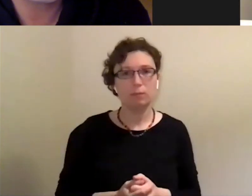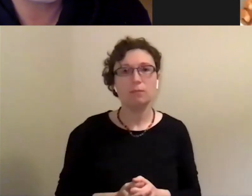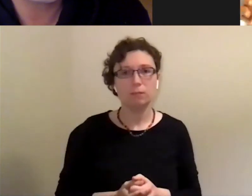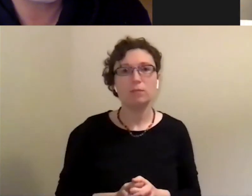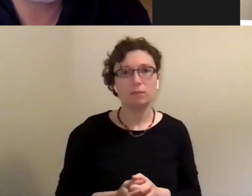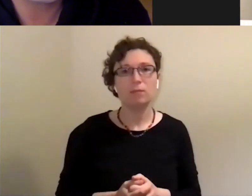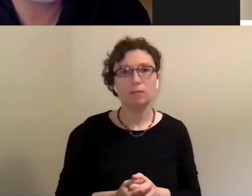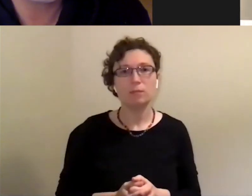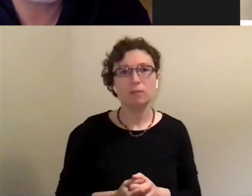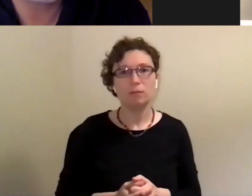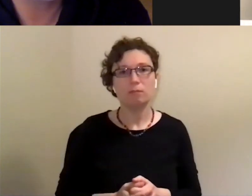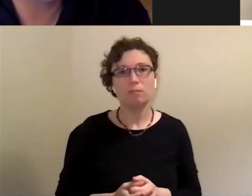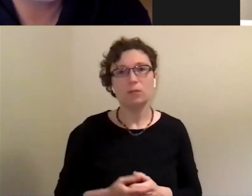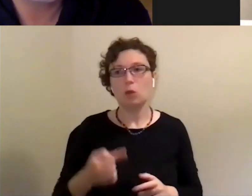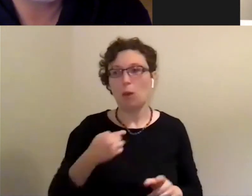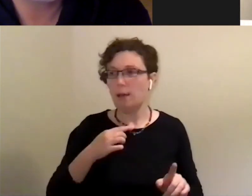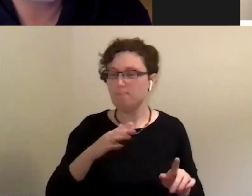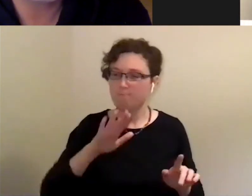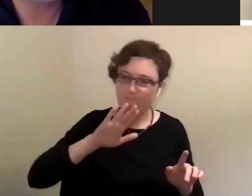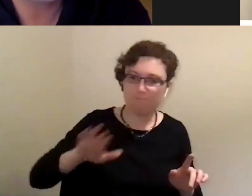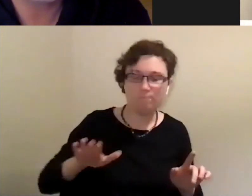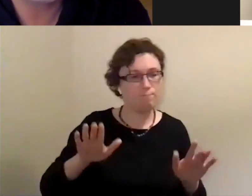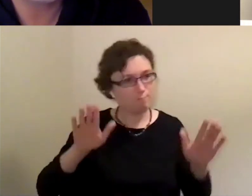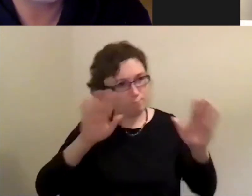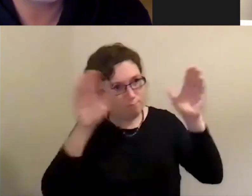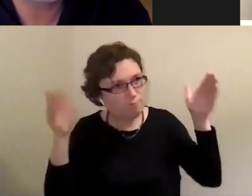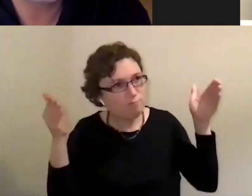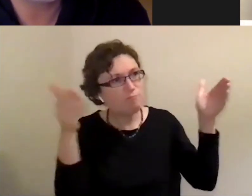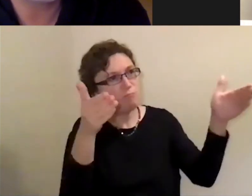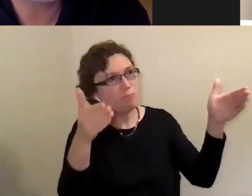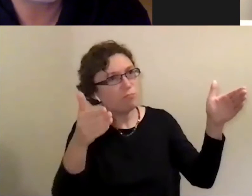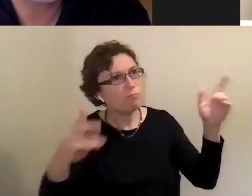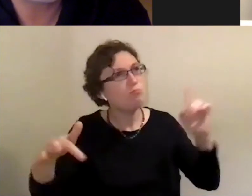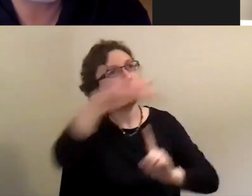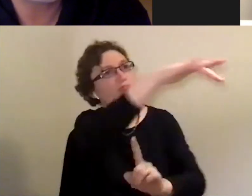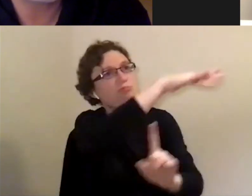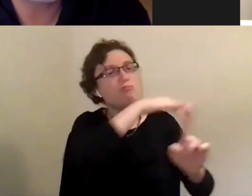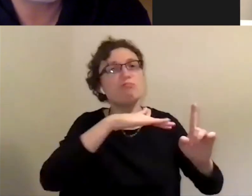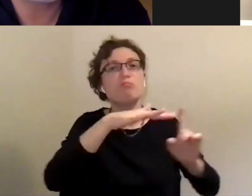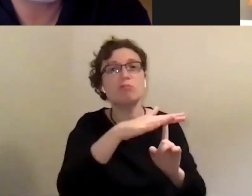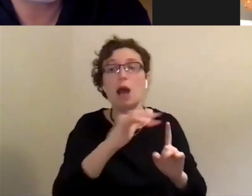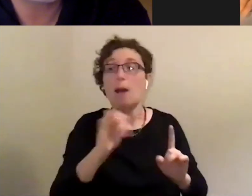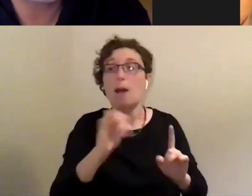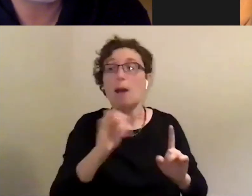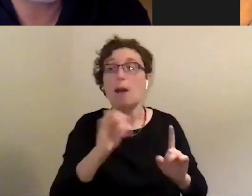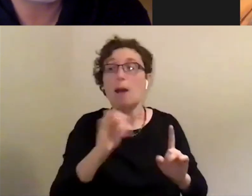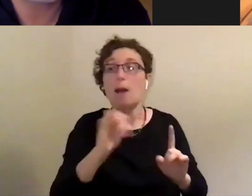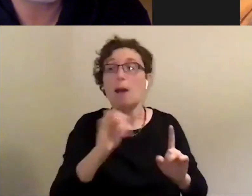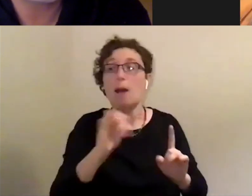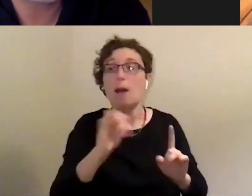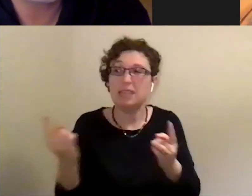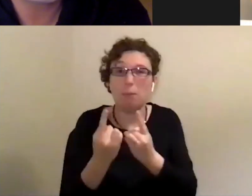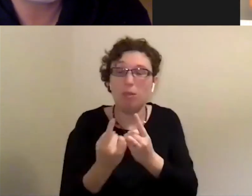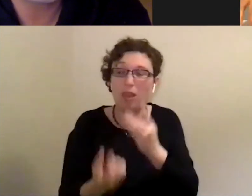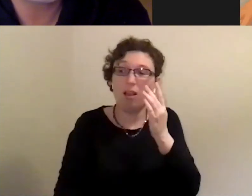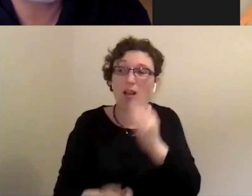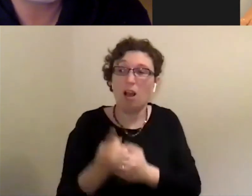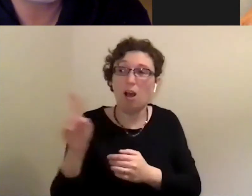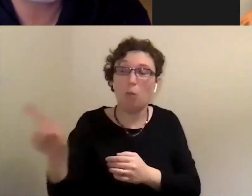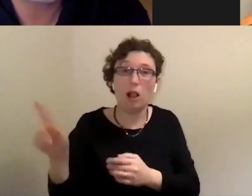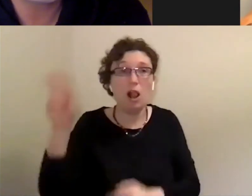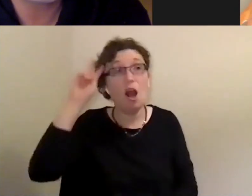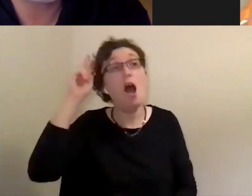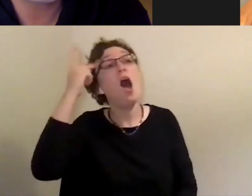on the bigger picture. If they come across what I'm doing, one thing, they might see it and it might change their mind. but I'm not personally going to any